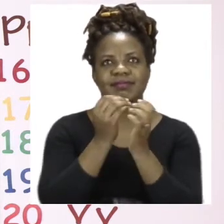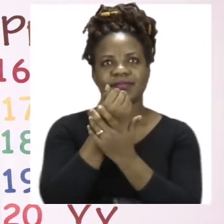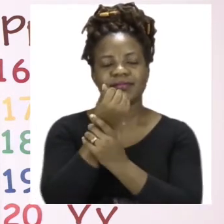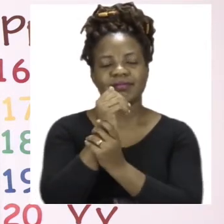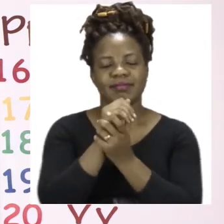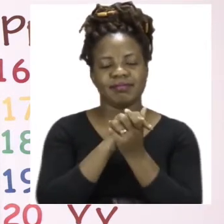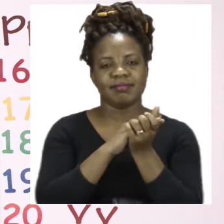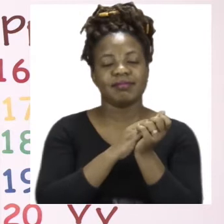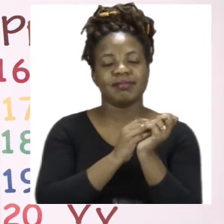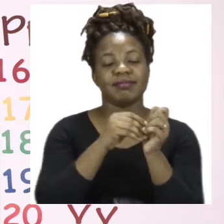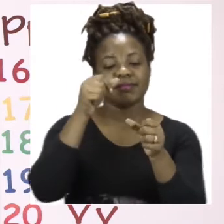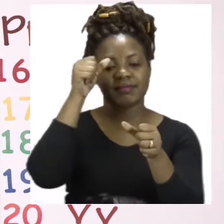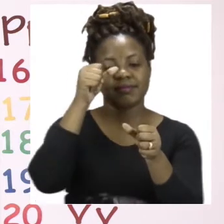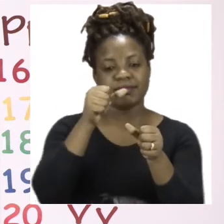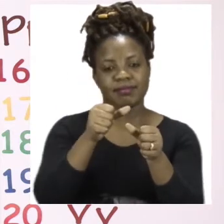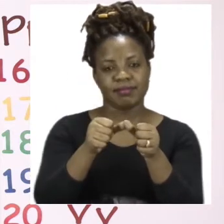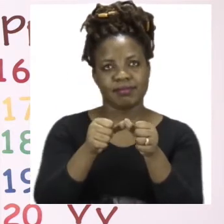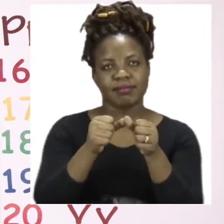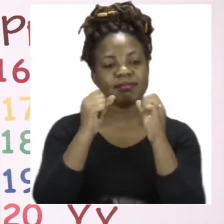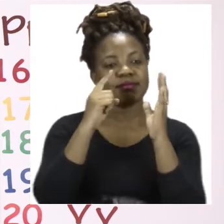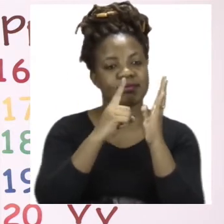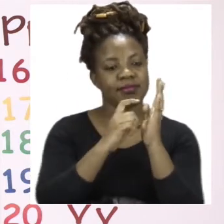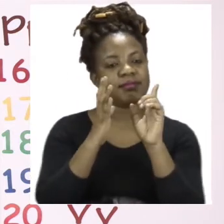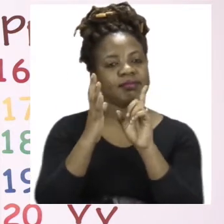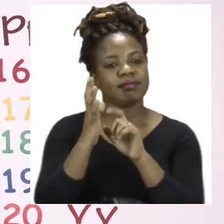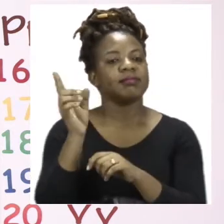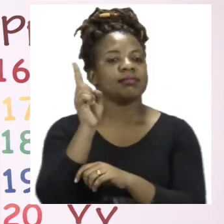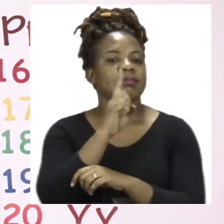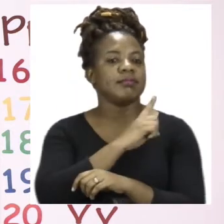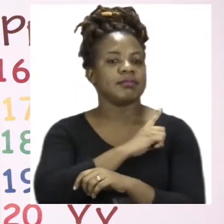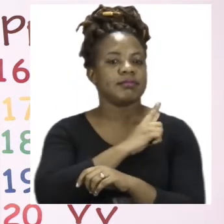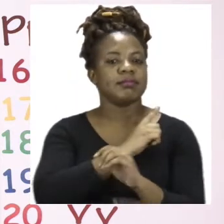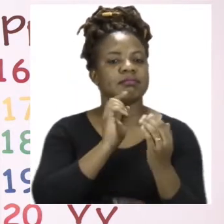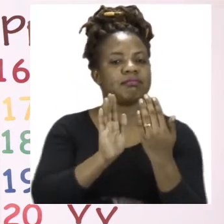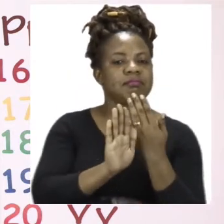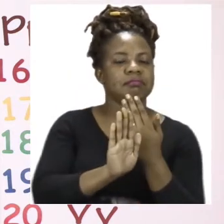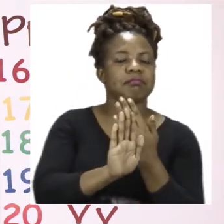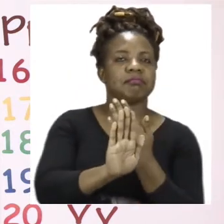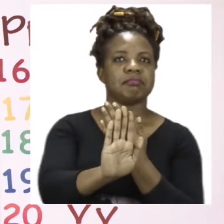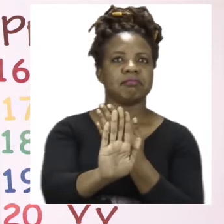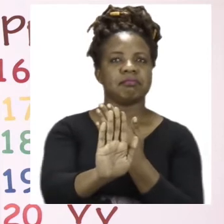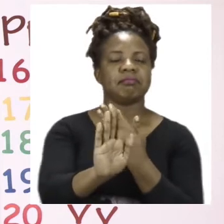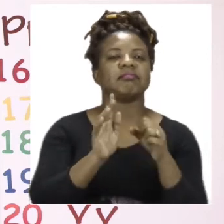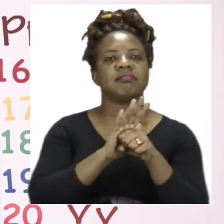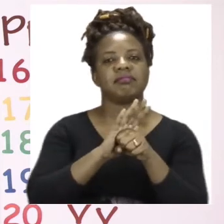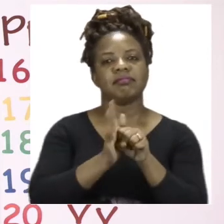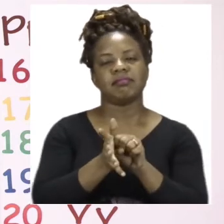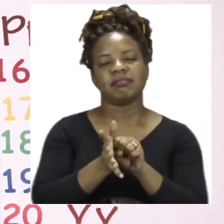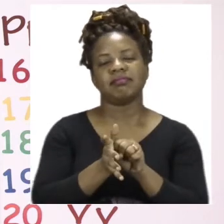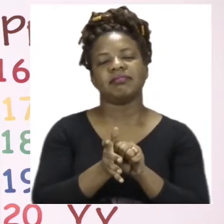we use sanitizer, we're trying to stay safe from any germs, especially from